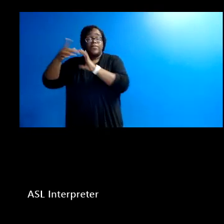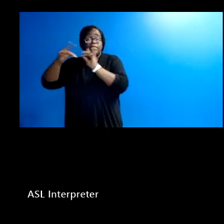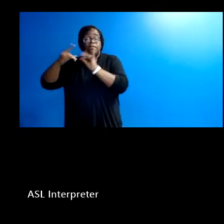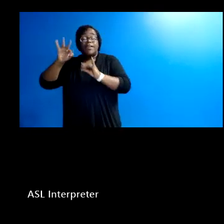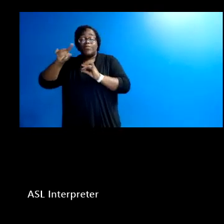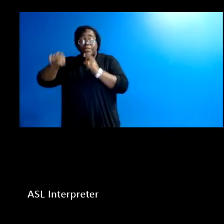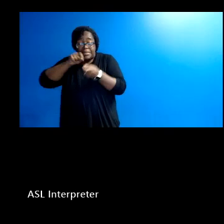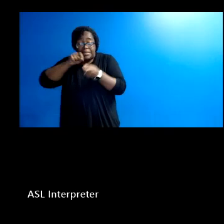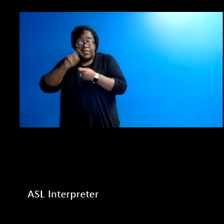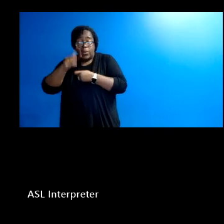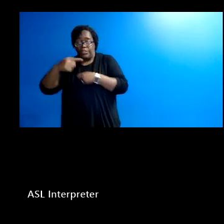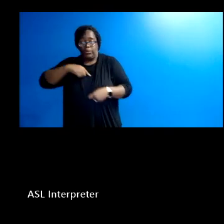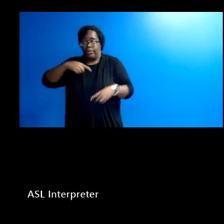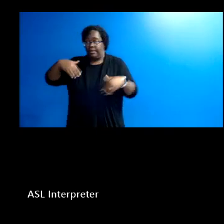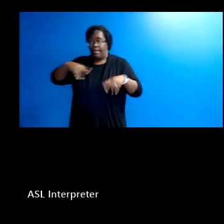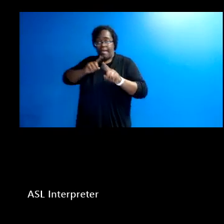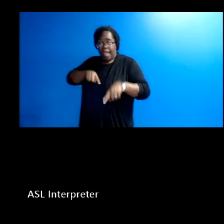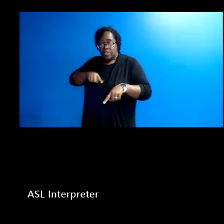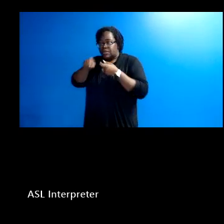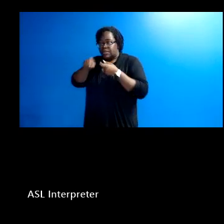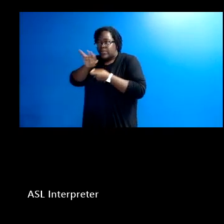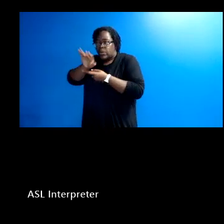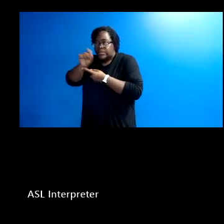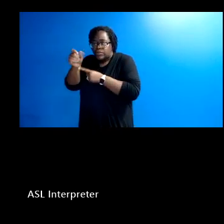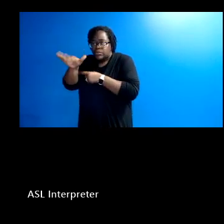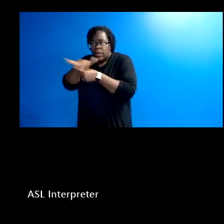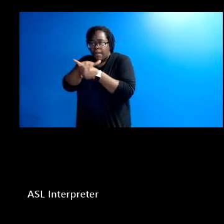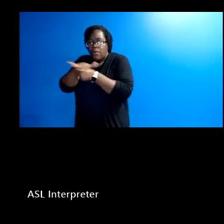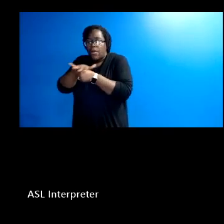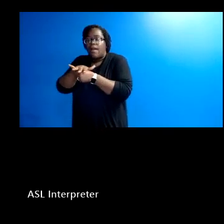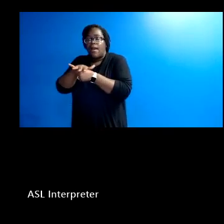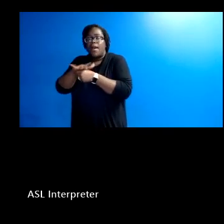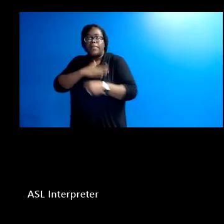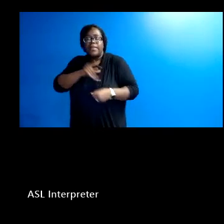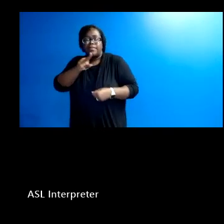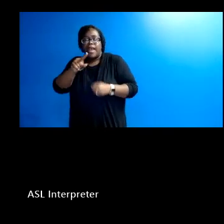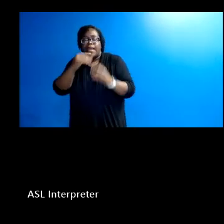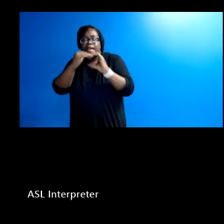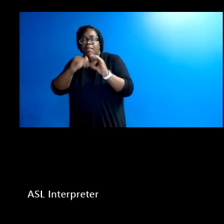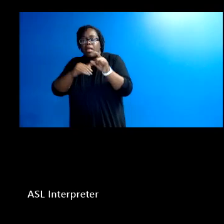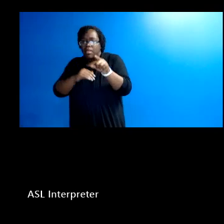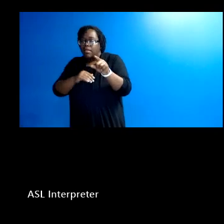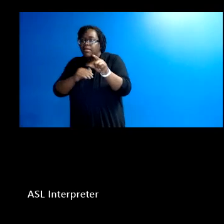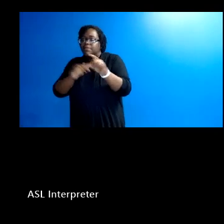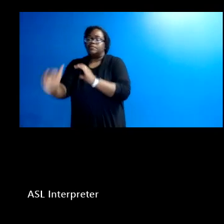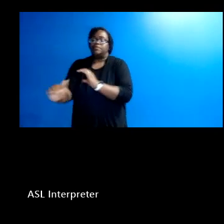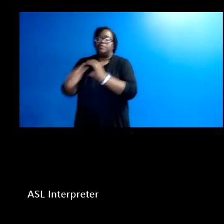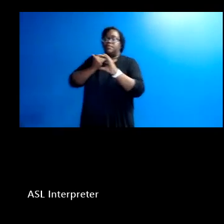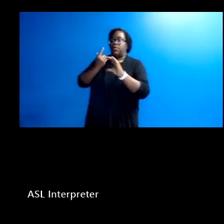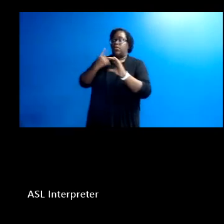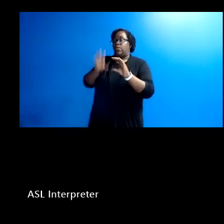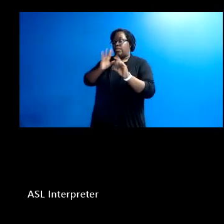question that we didn't answer or that's specific to your area, you can grab the email from here and send us an email and we will get back to